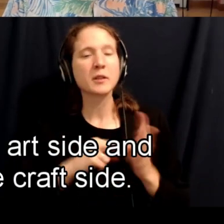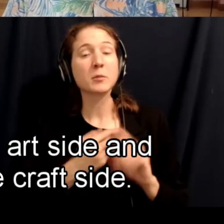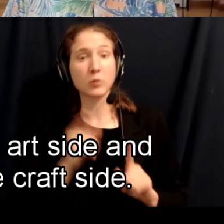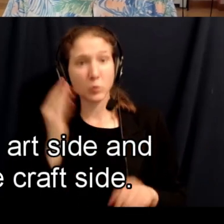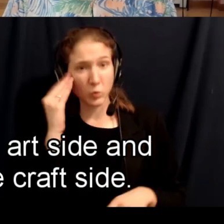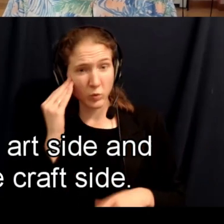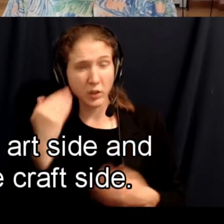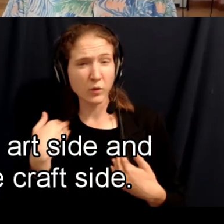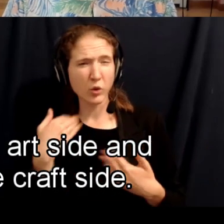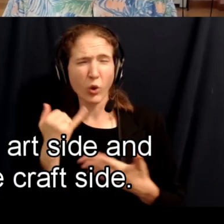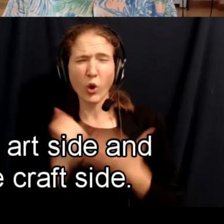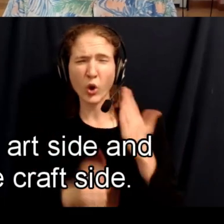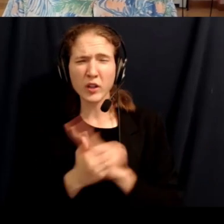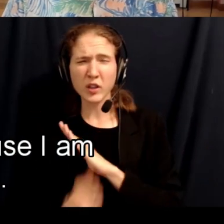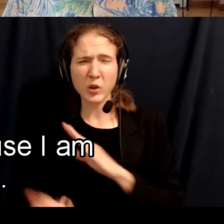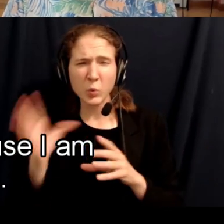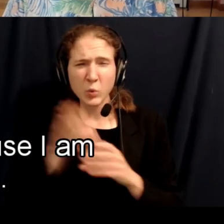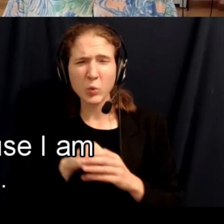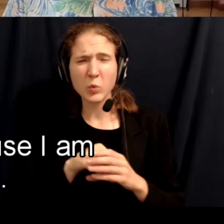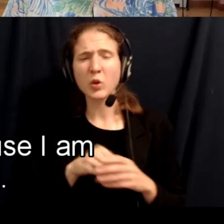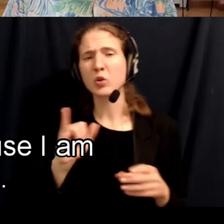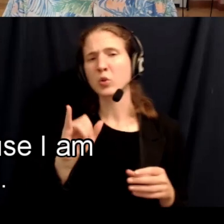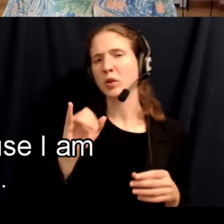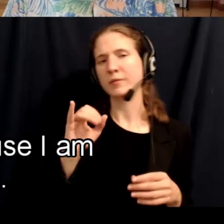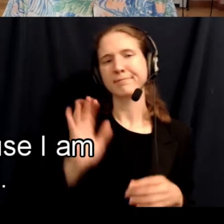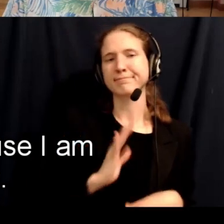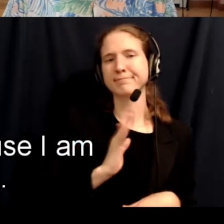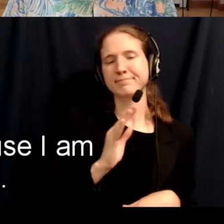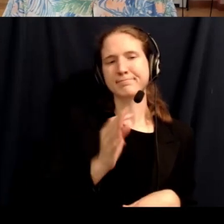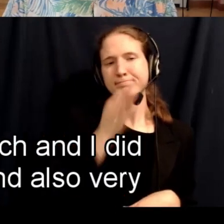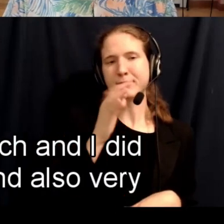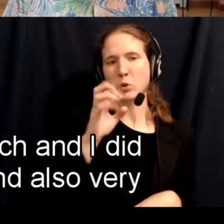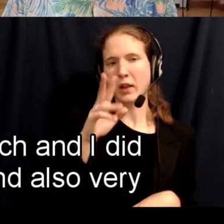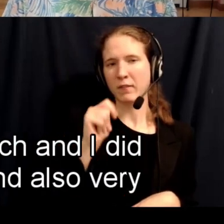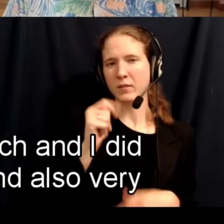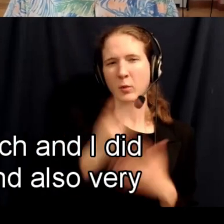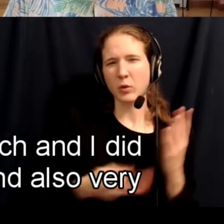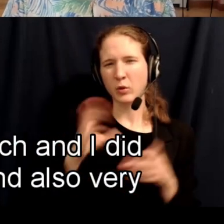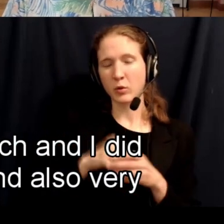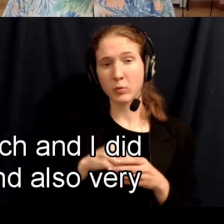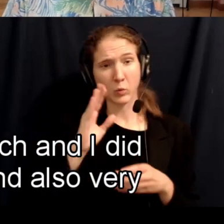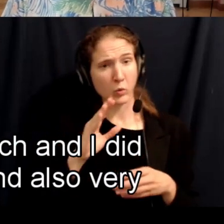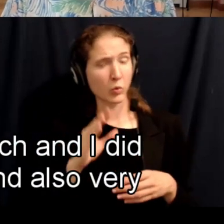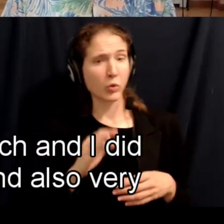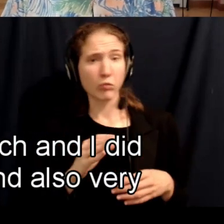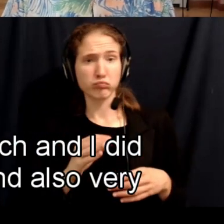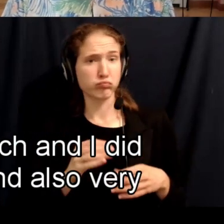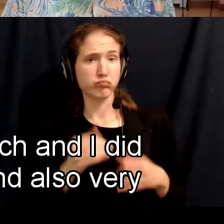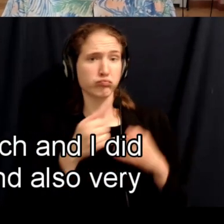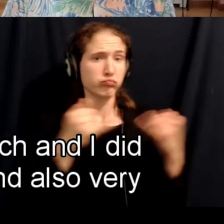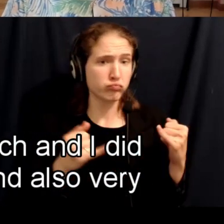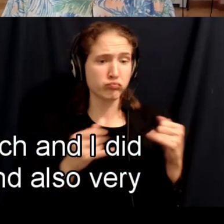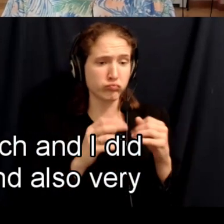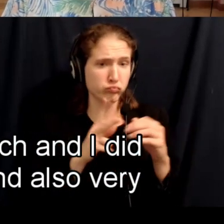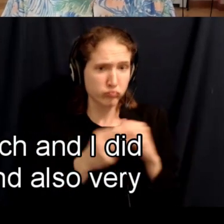there's the, fine craft side. Yes. Because I am crafting jewelry. I was crafting it from scratch, and I did that for so